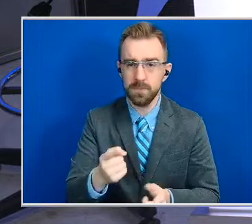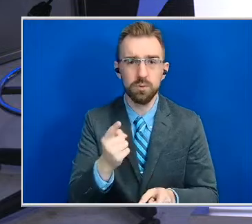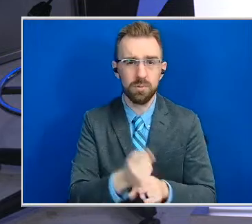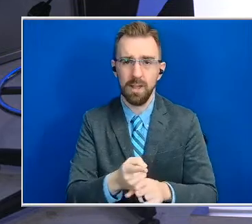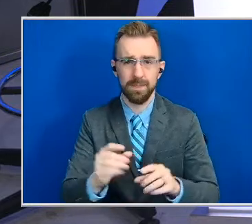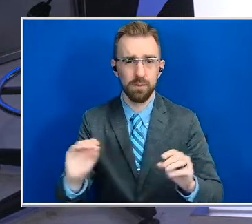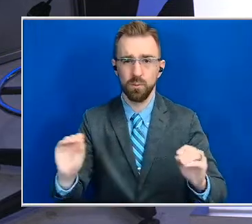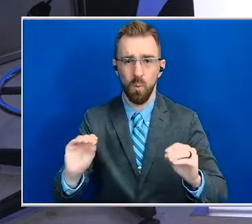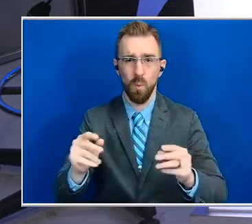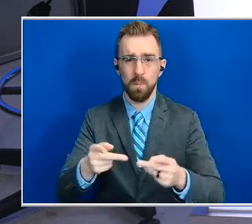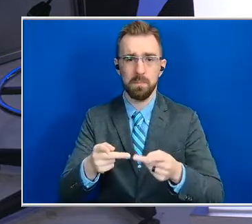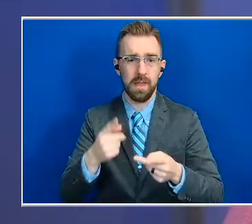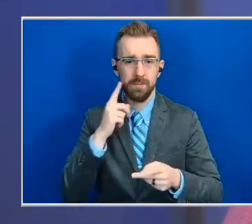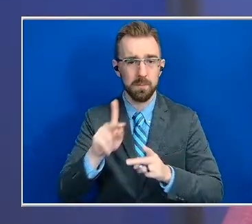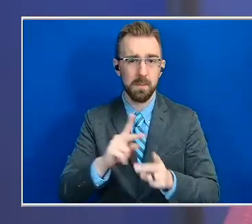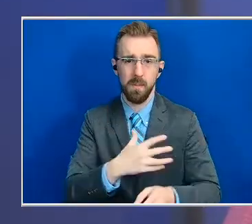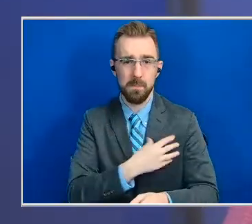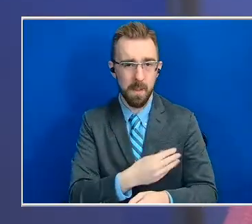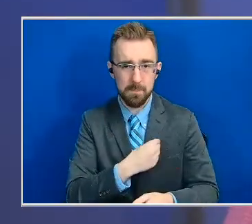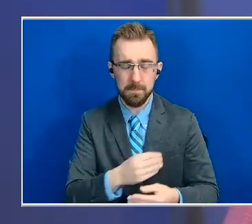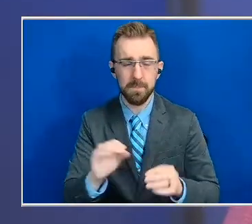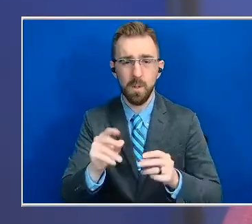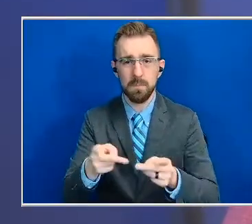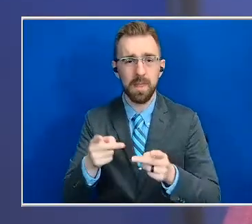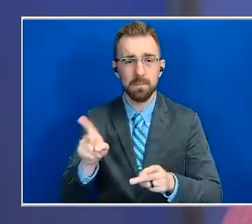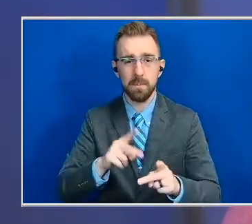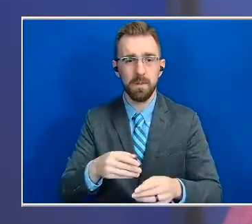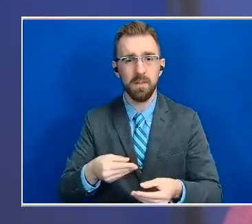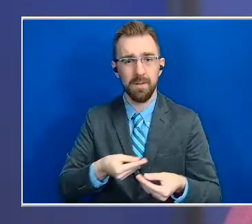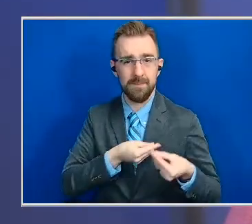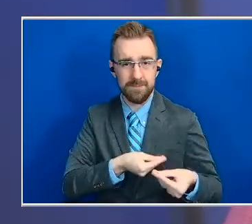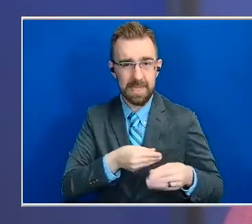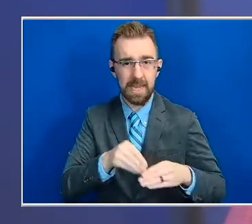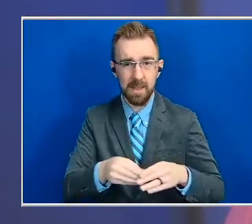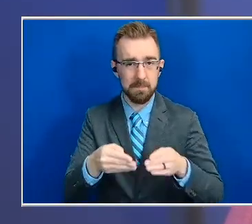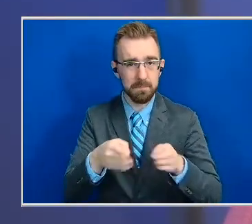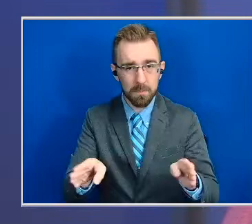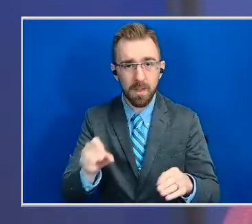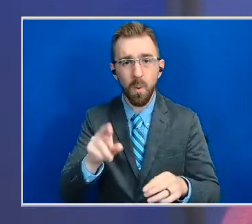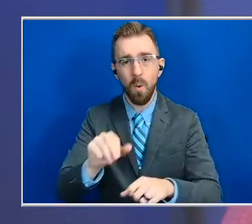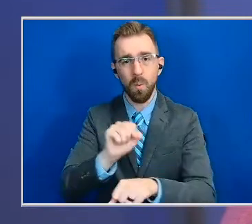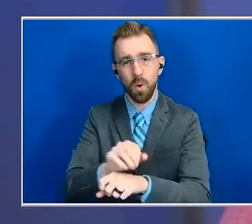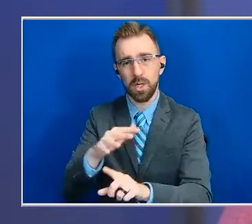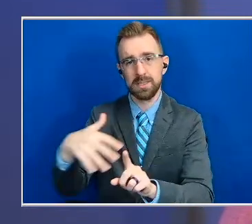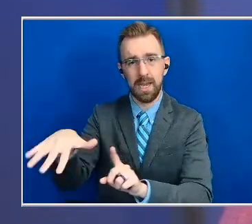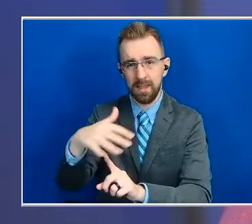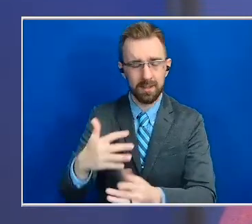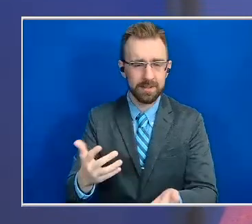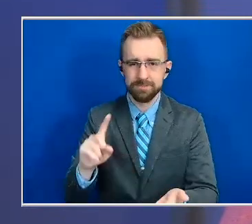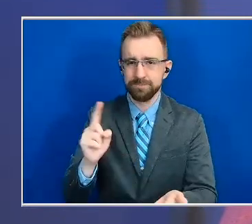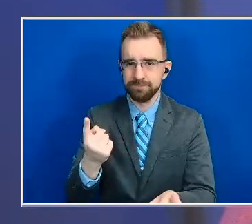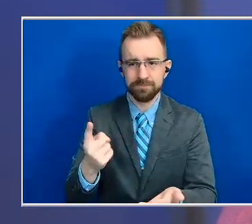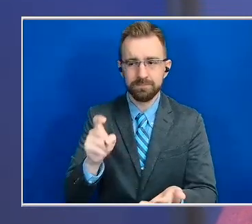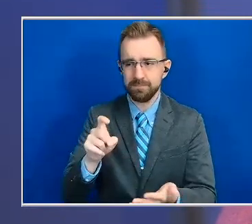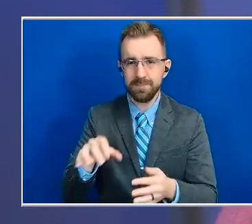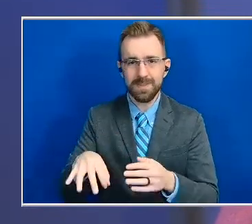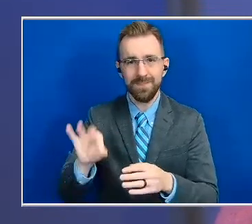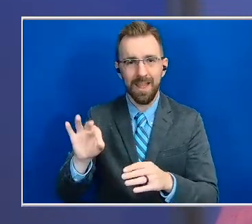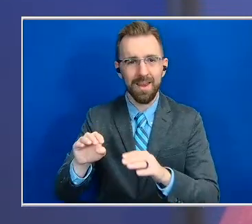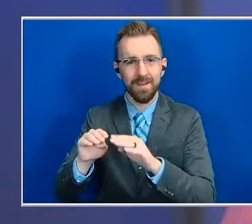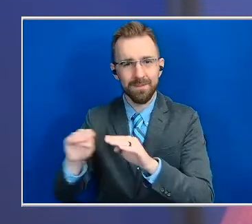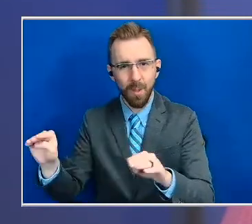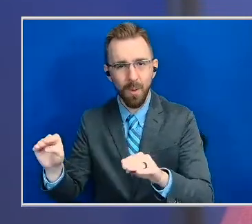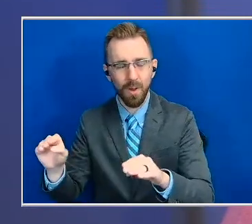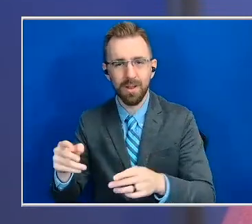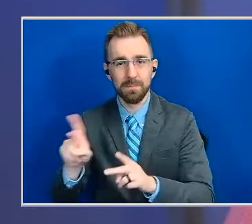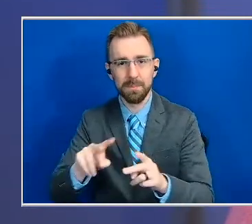pump. There's nowhere for people to breastfeed in public or in a work setting. You just gotta find a floor and just people stare at you,